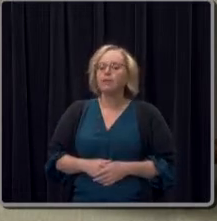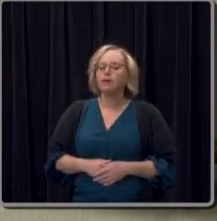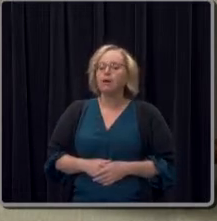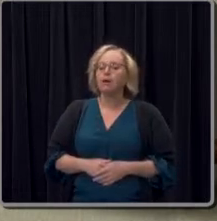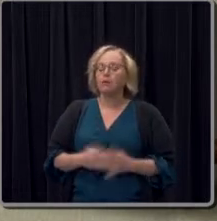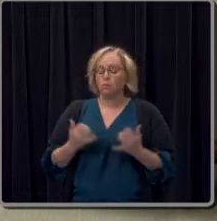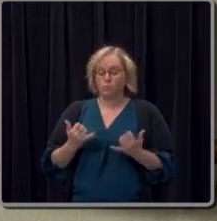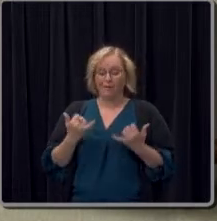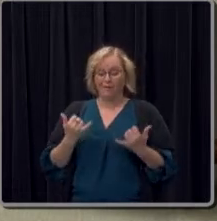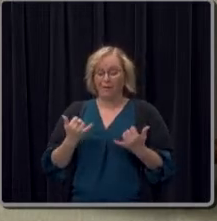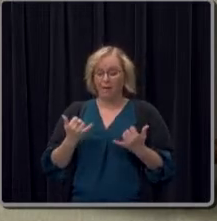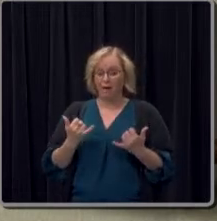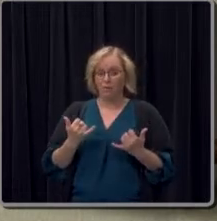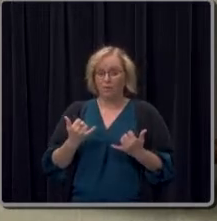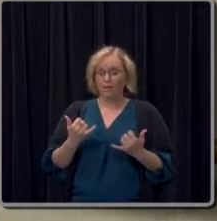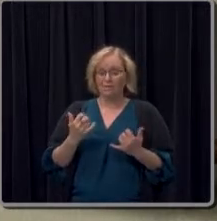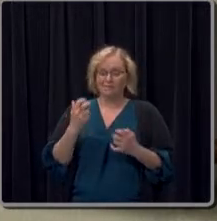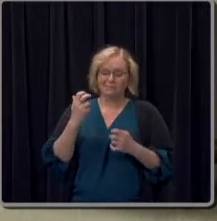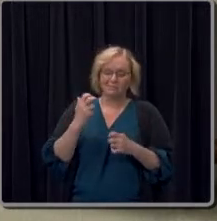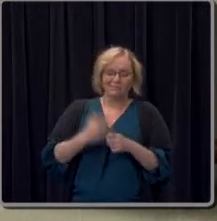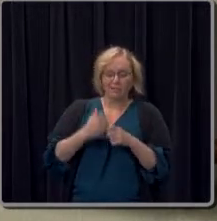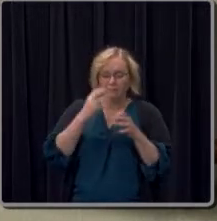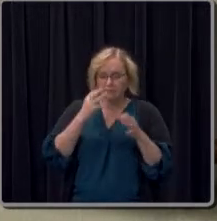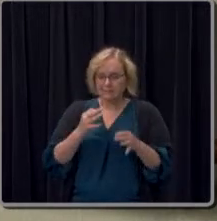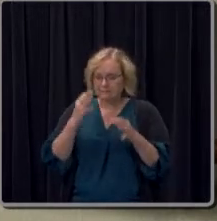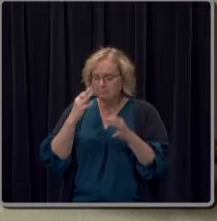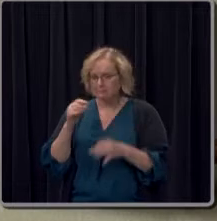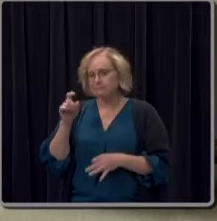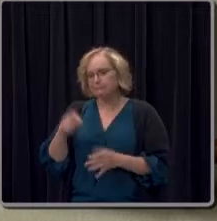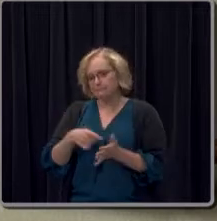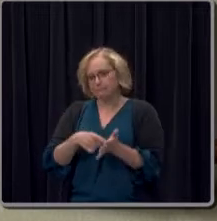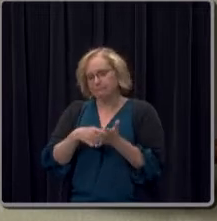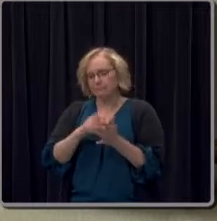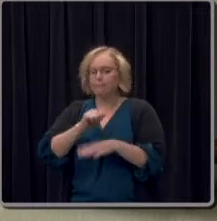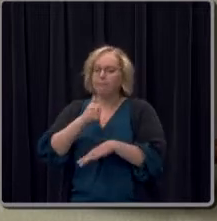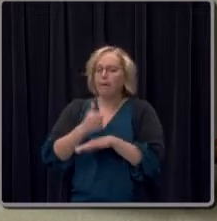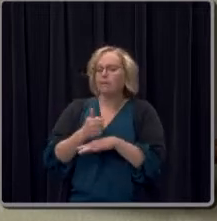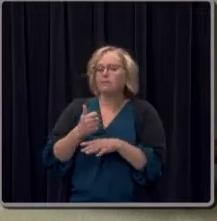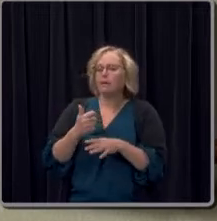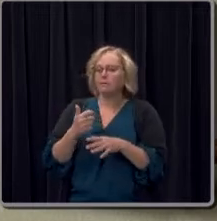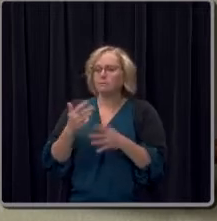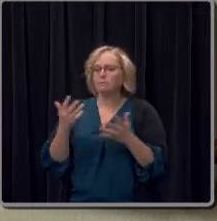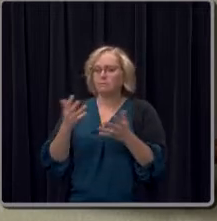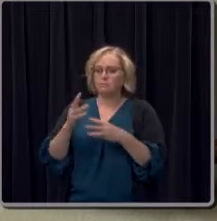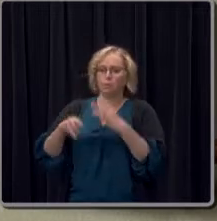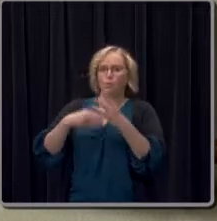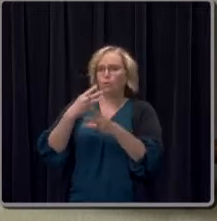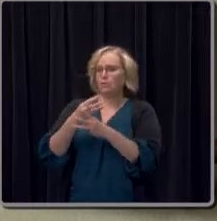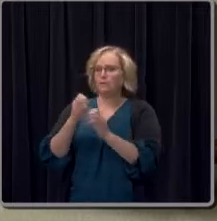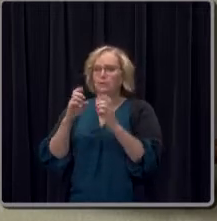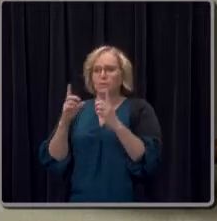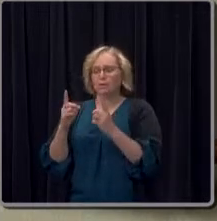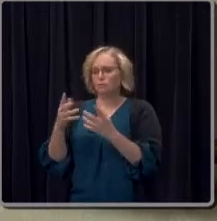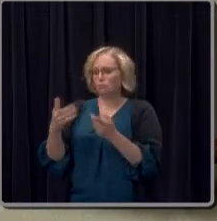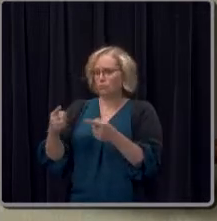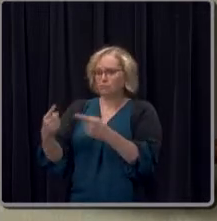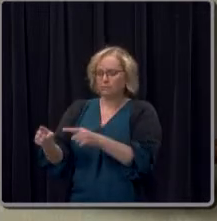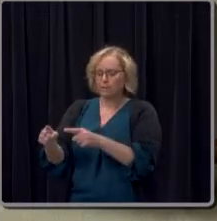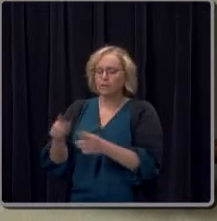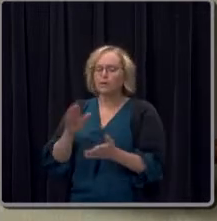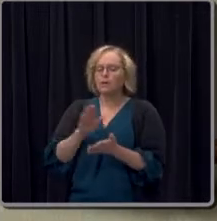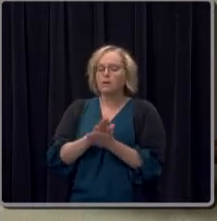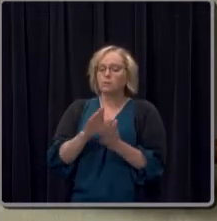where tough decisions are having to be made based on what is happening in our educational world. As the school district makes